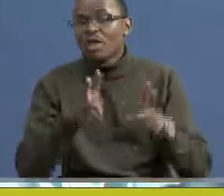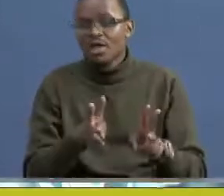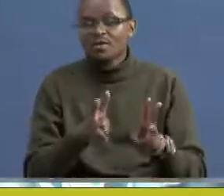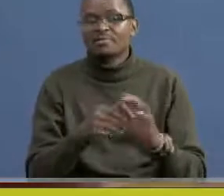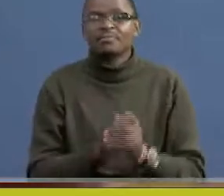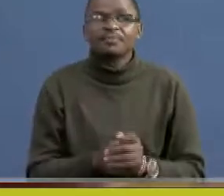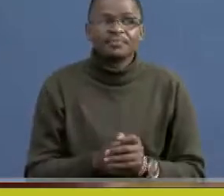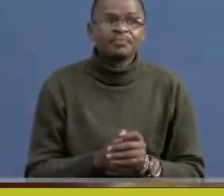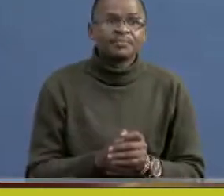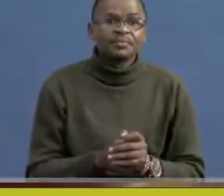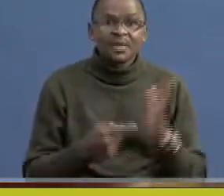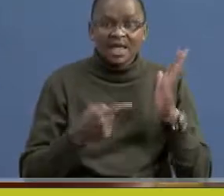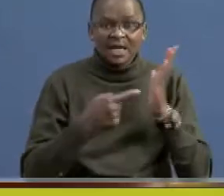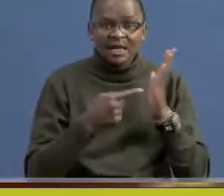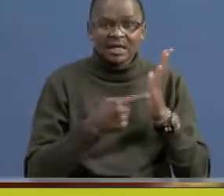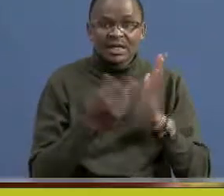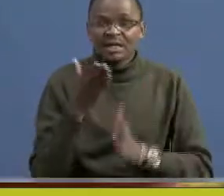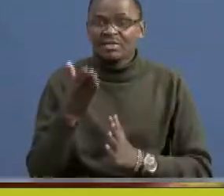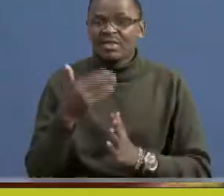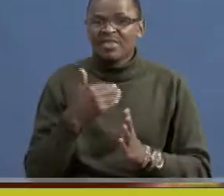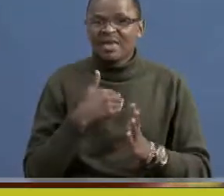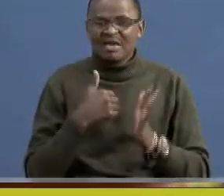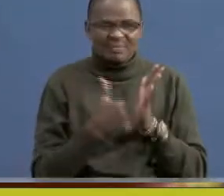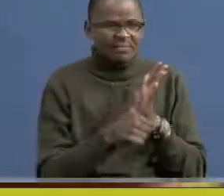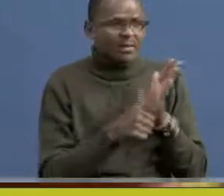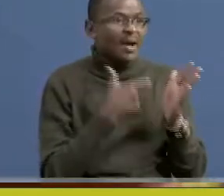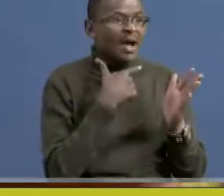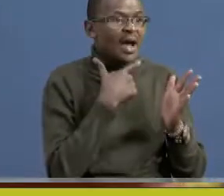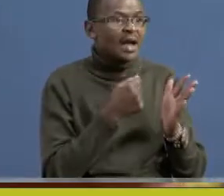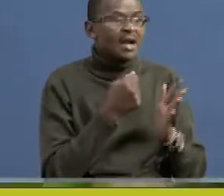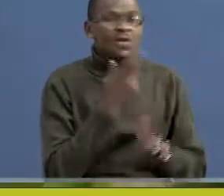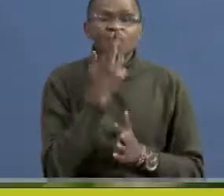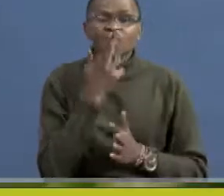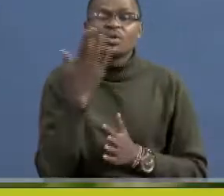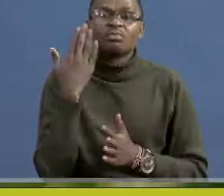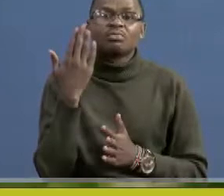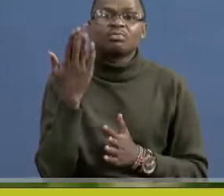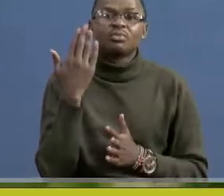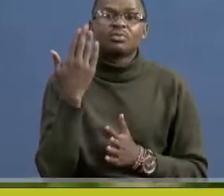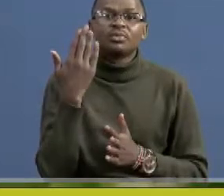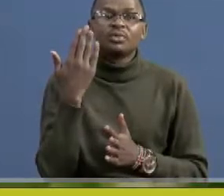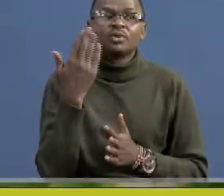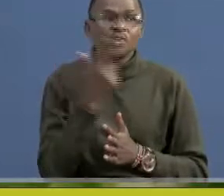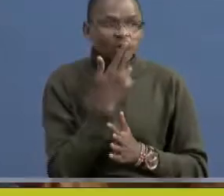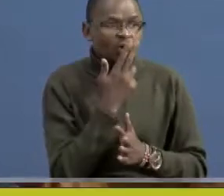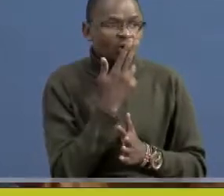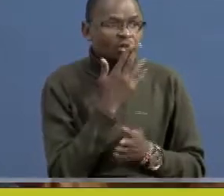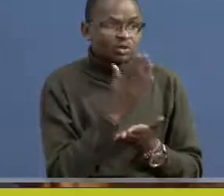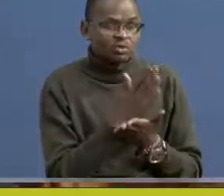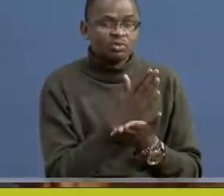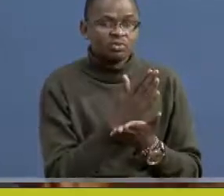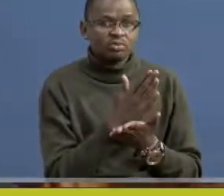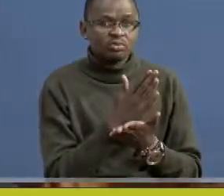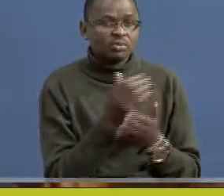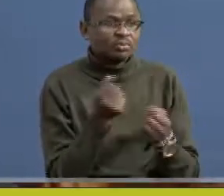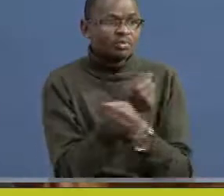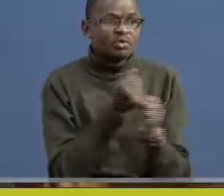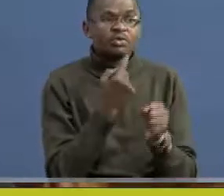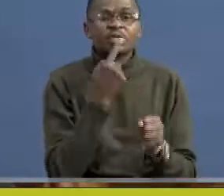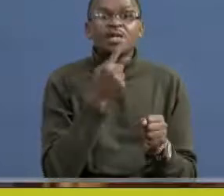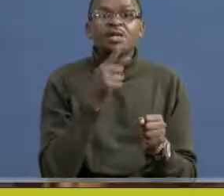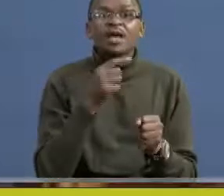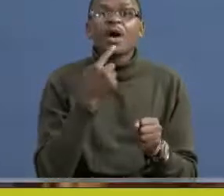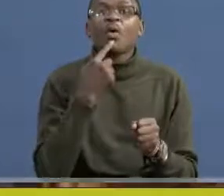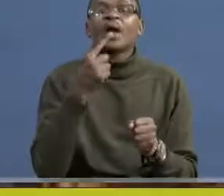Yes. Nayo teknolojia hii imekuwa na utata kama sigara ya jadi. E-cigarette ndio hatuwezi sema iko